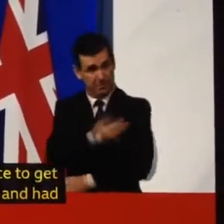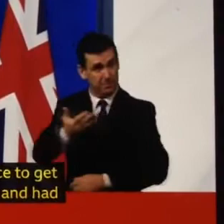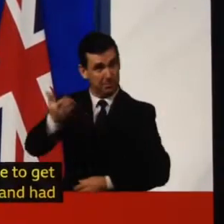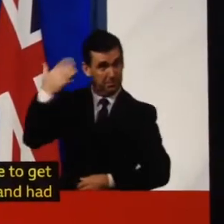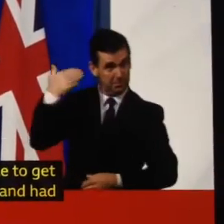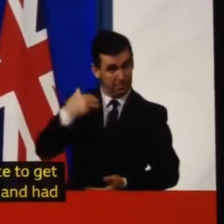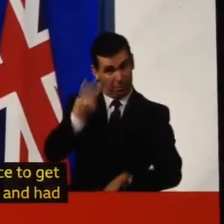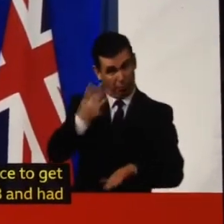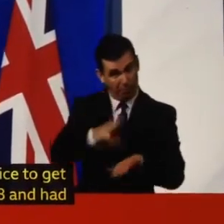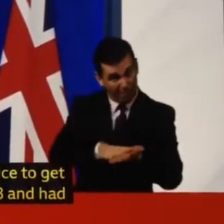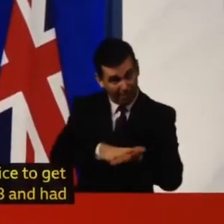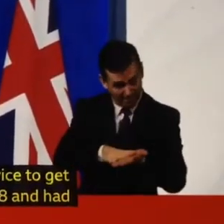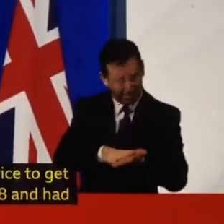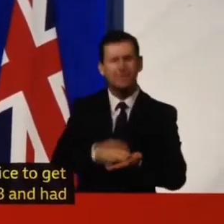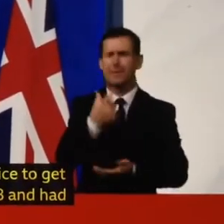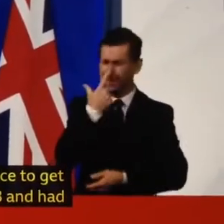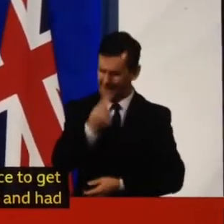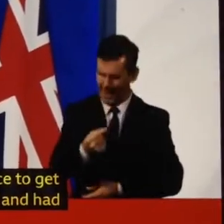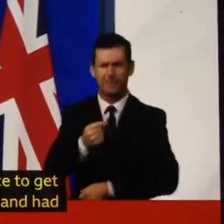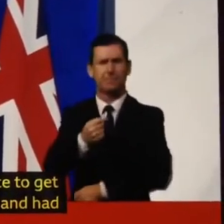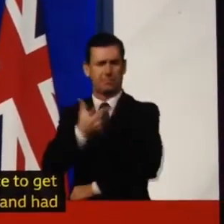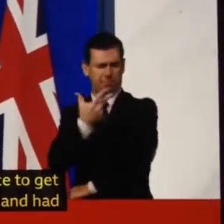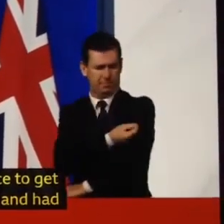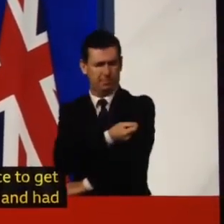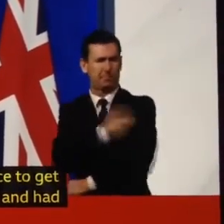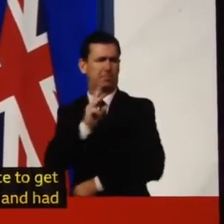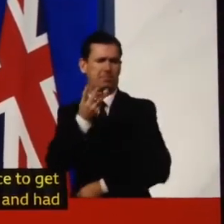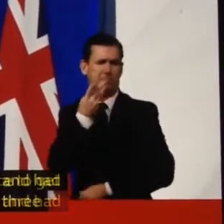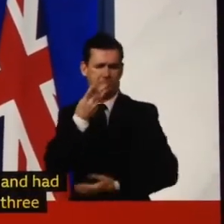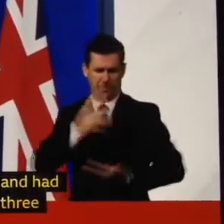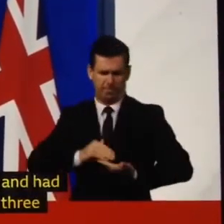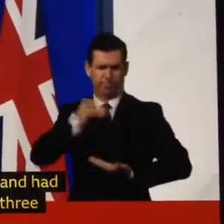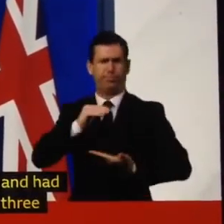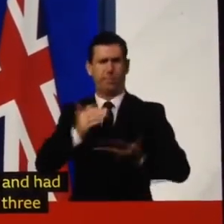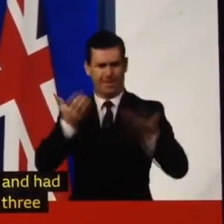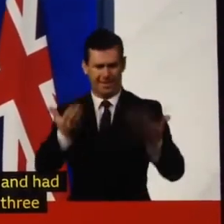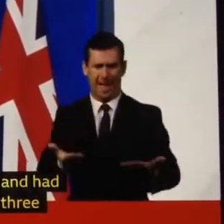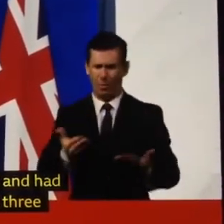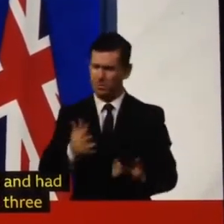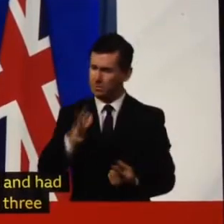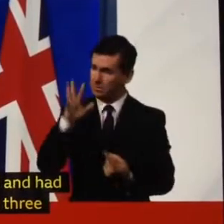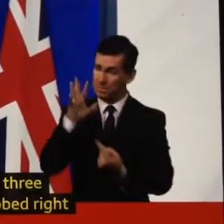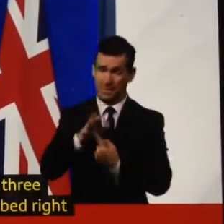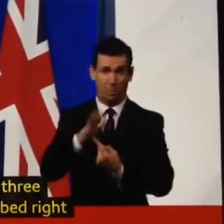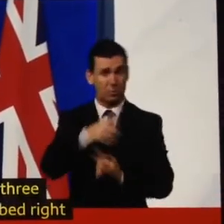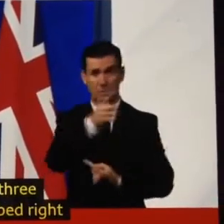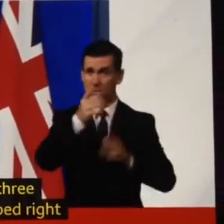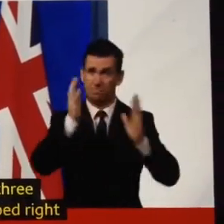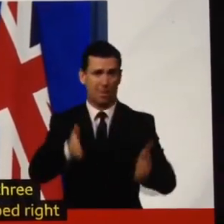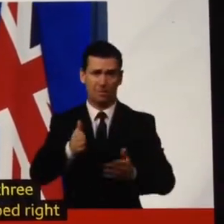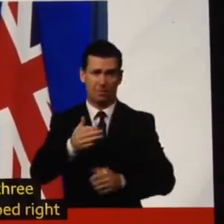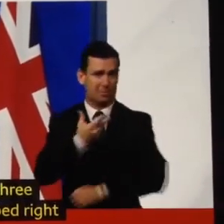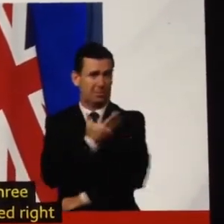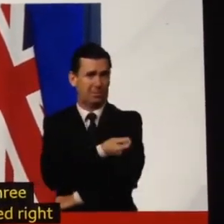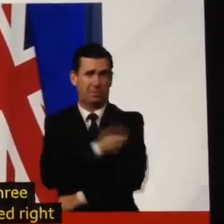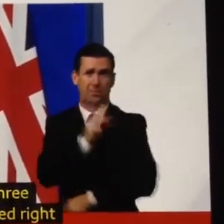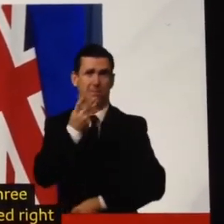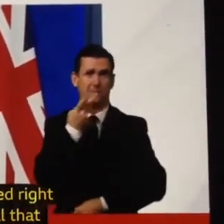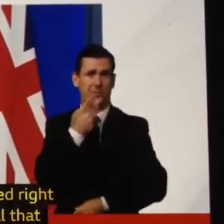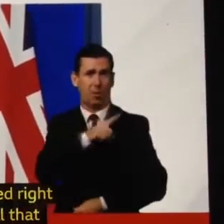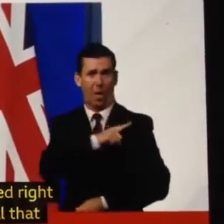get jabbed right now. And it's absolutely vital that you do, because the wave of Omicron continues to roll